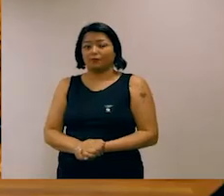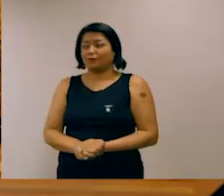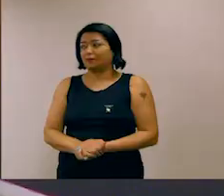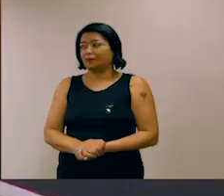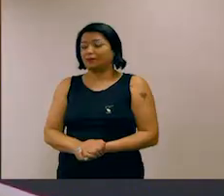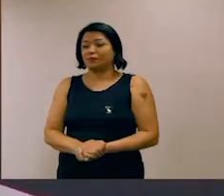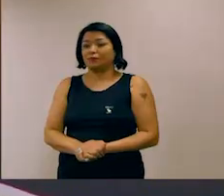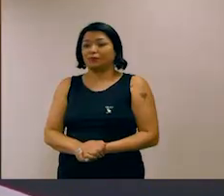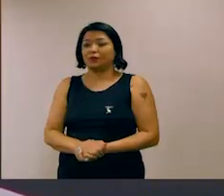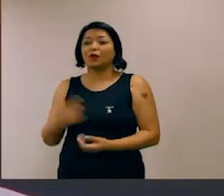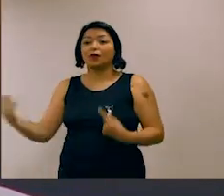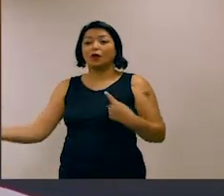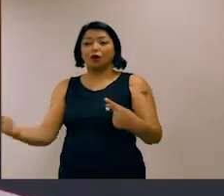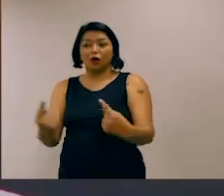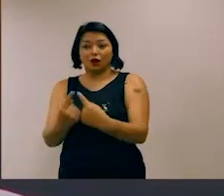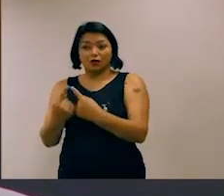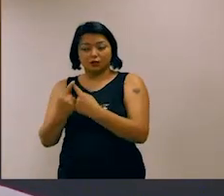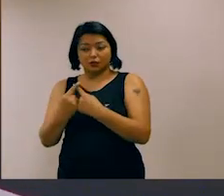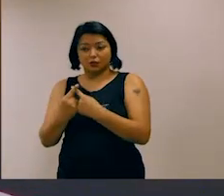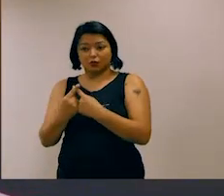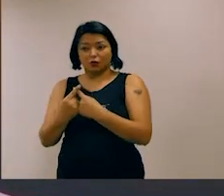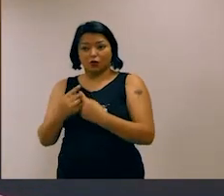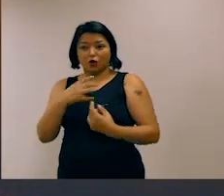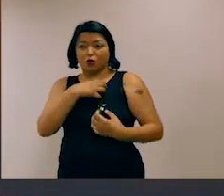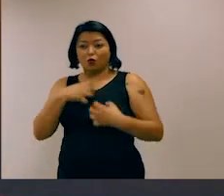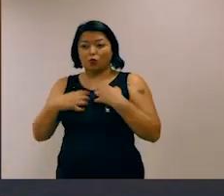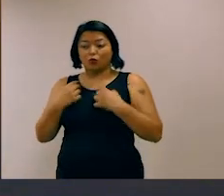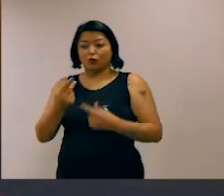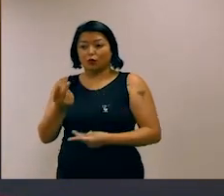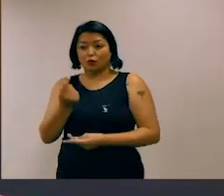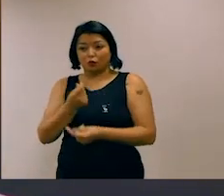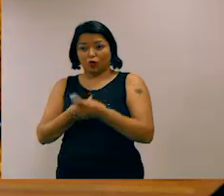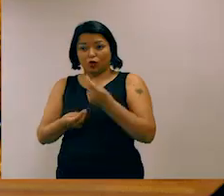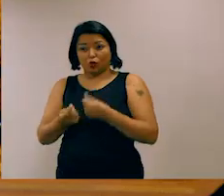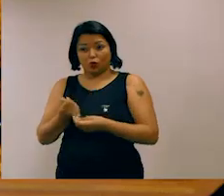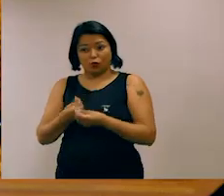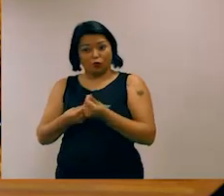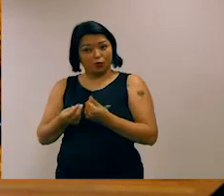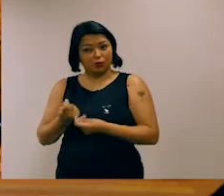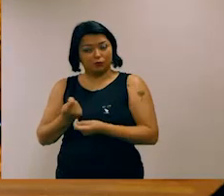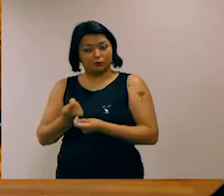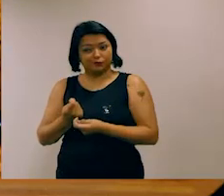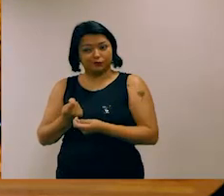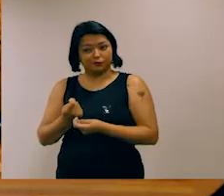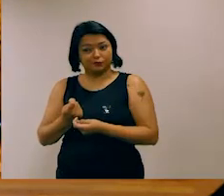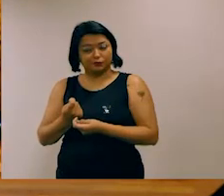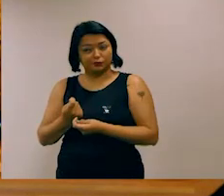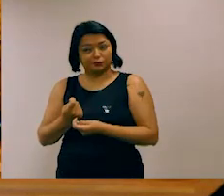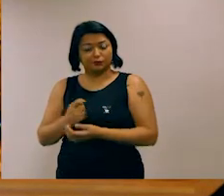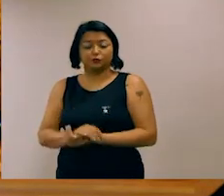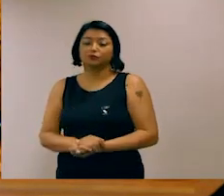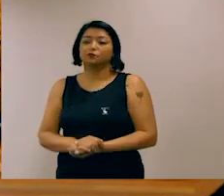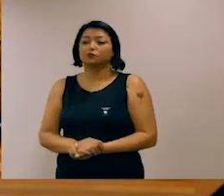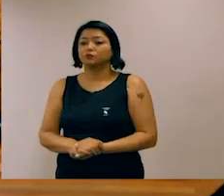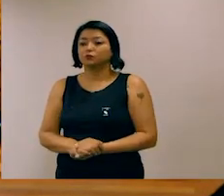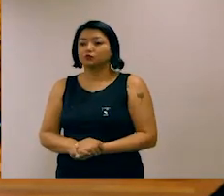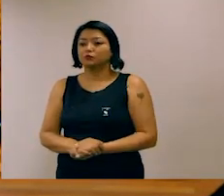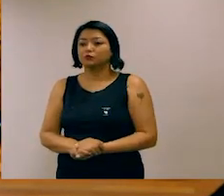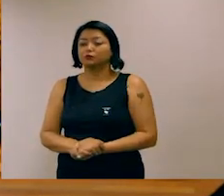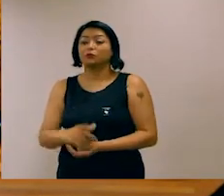I know you can call a great book. You can call it I. No. Well, there are actually amazing books today.